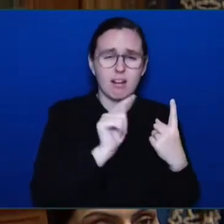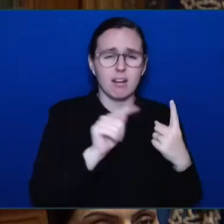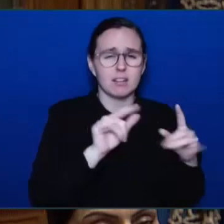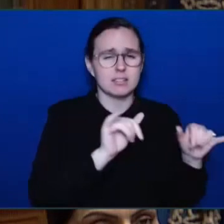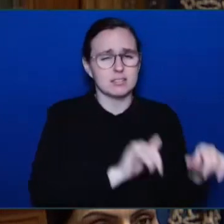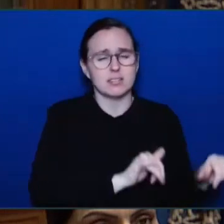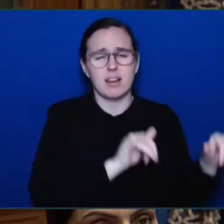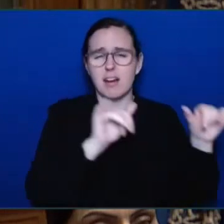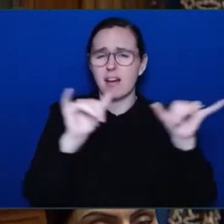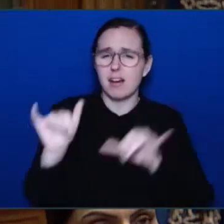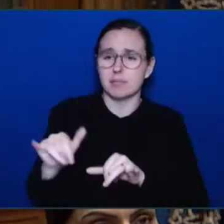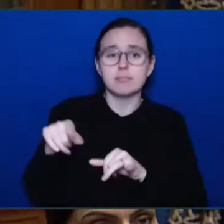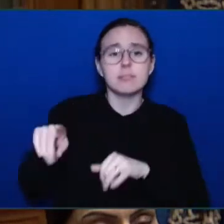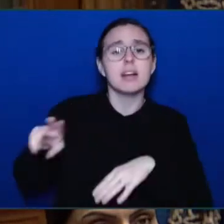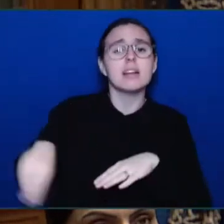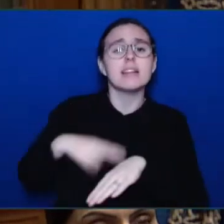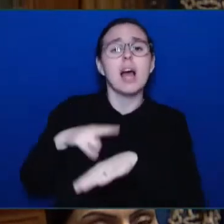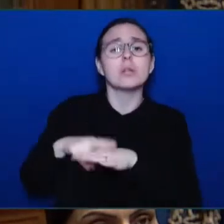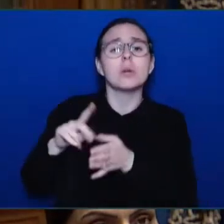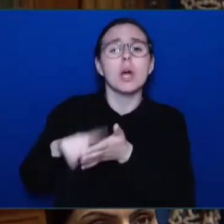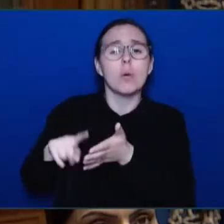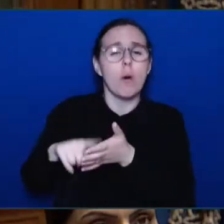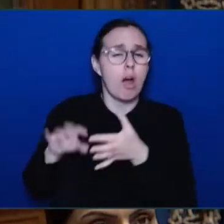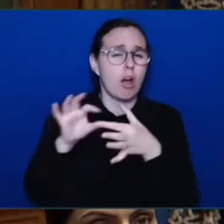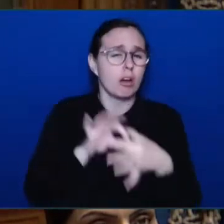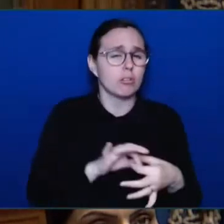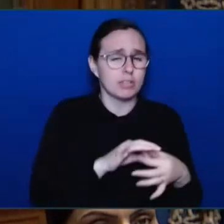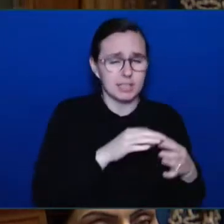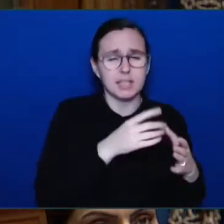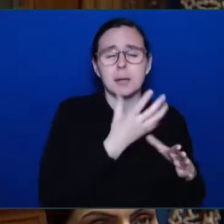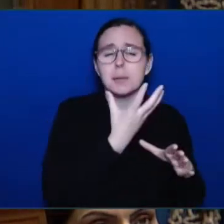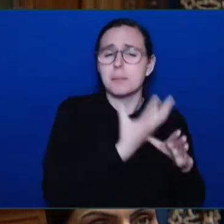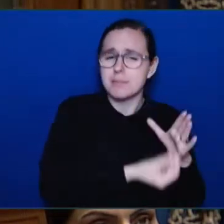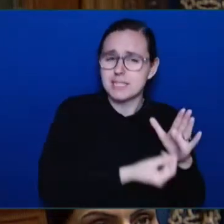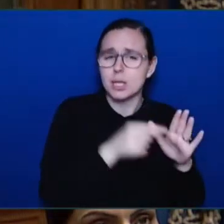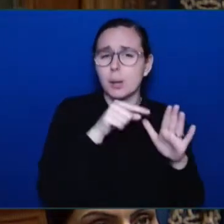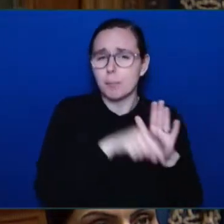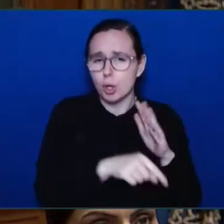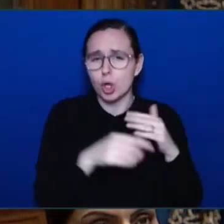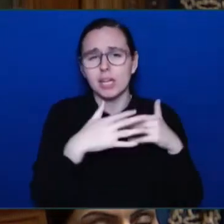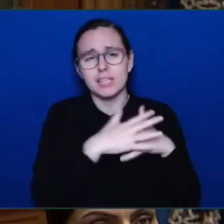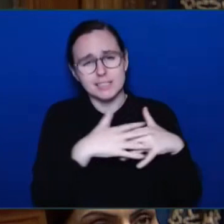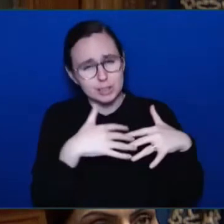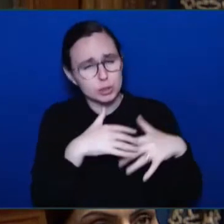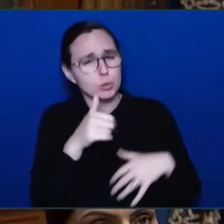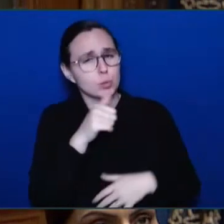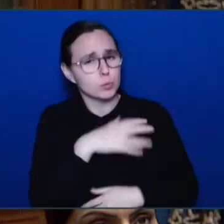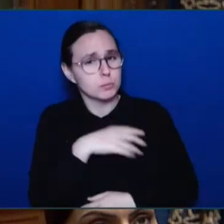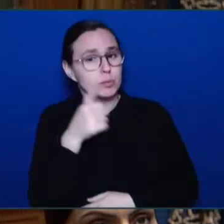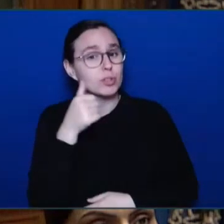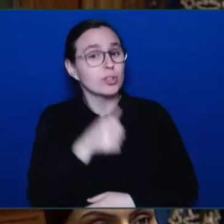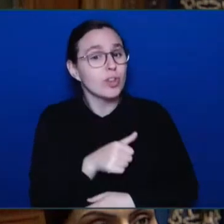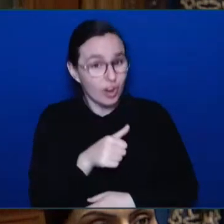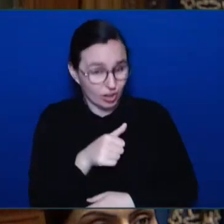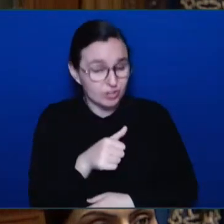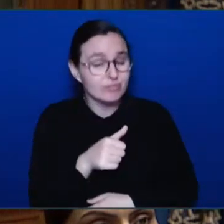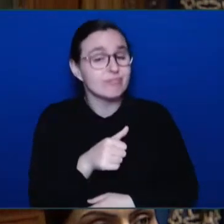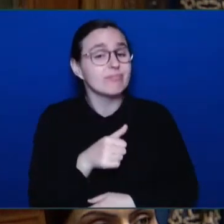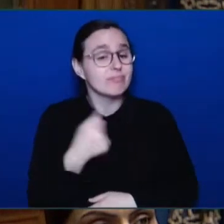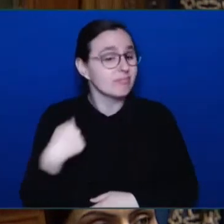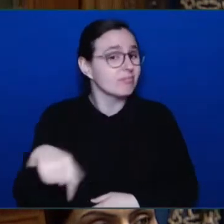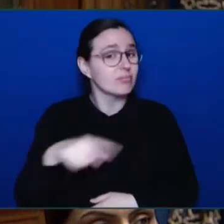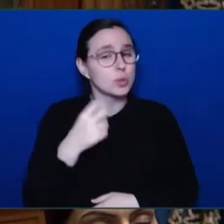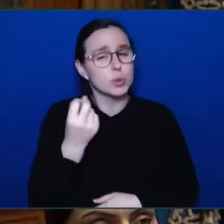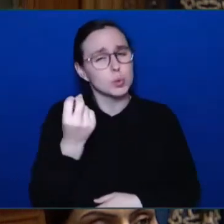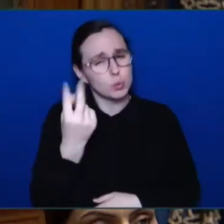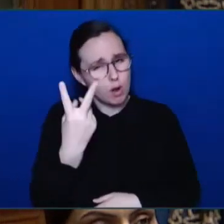likely to be murdered or missing than any other women in Canada. The National Inquiry is